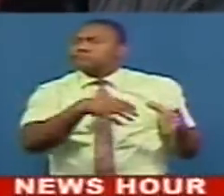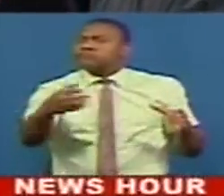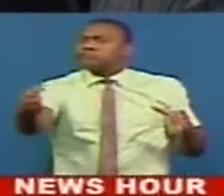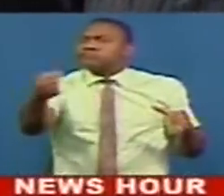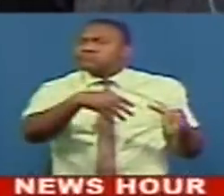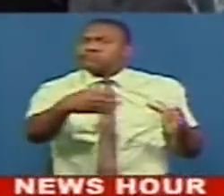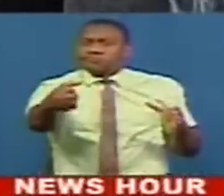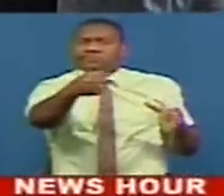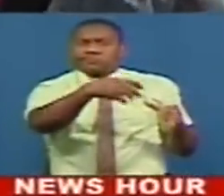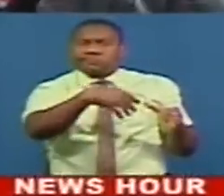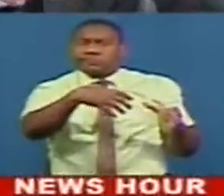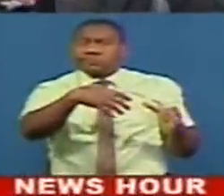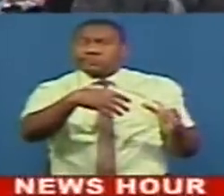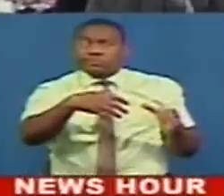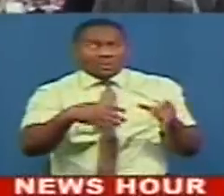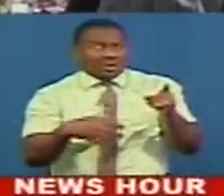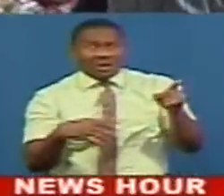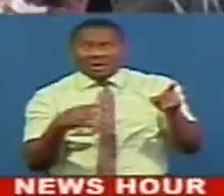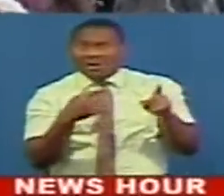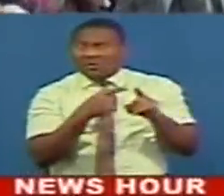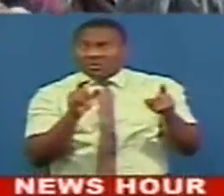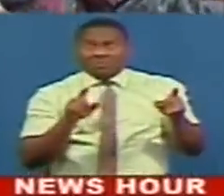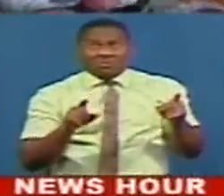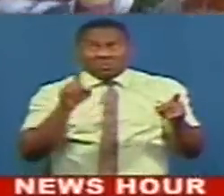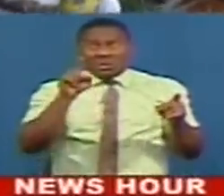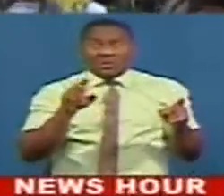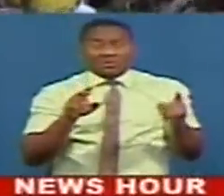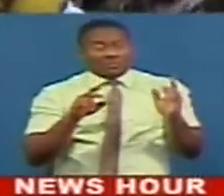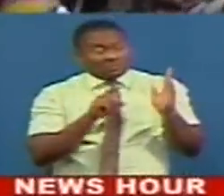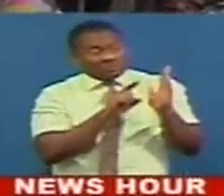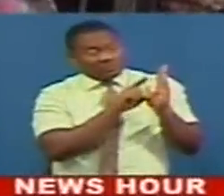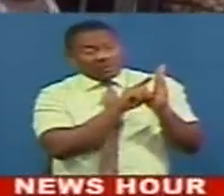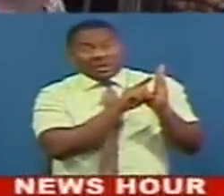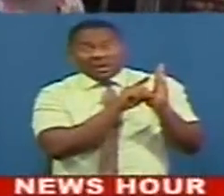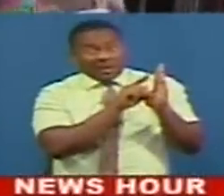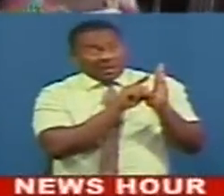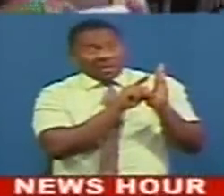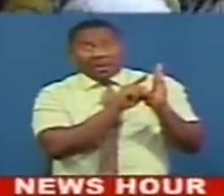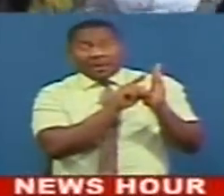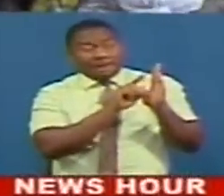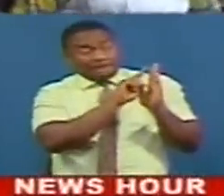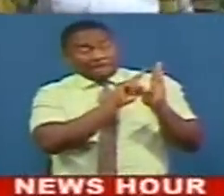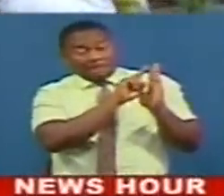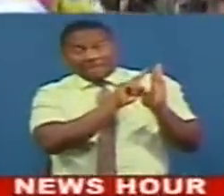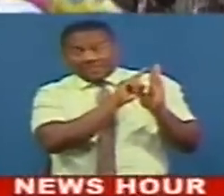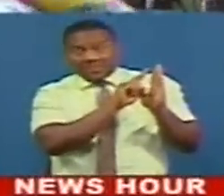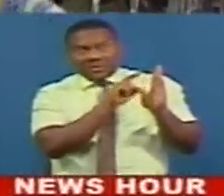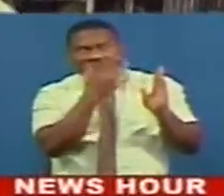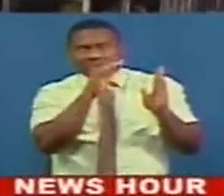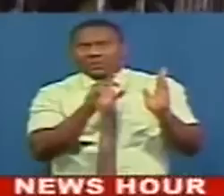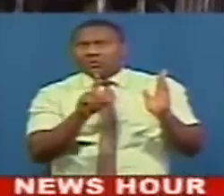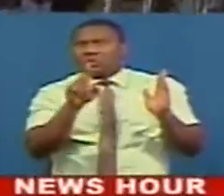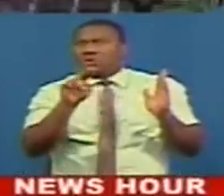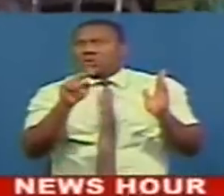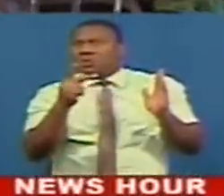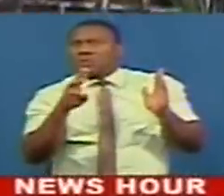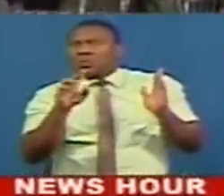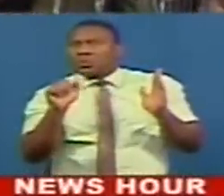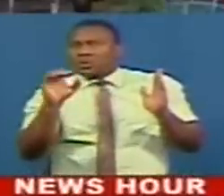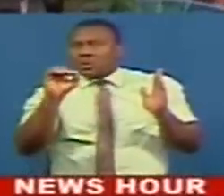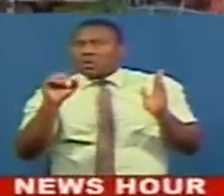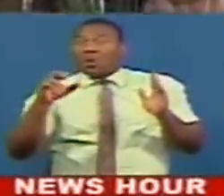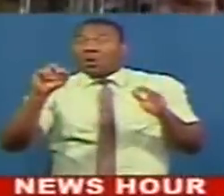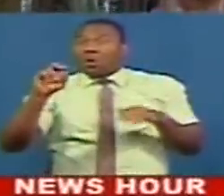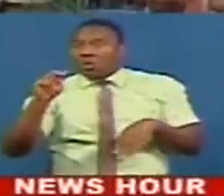mostly foodstuffs. Fadila hails from Fumbisi in the Upper West region, after which she proceeded to the Dongkwaono Nursing